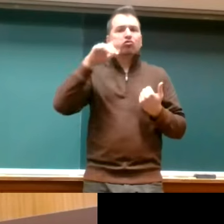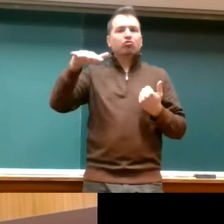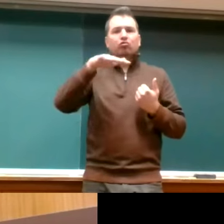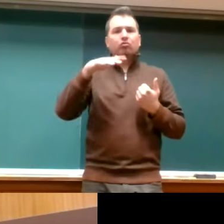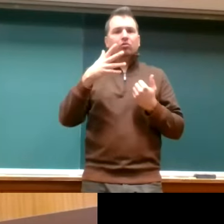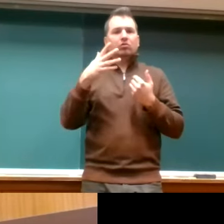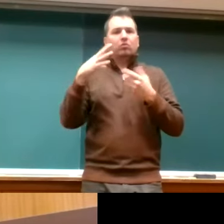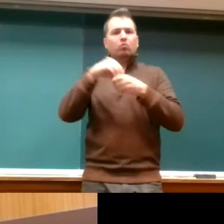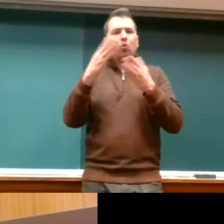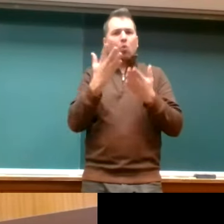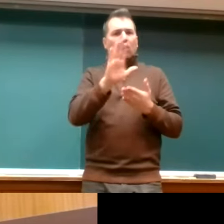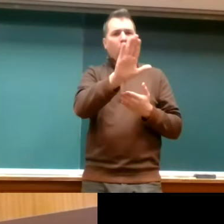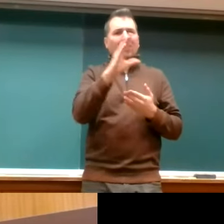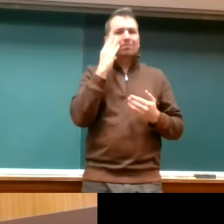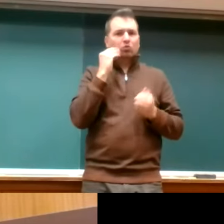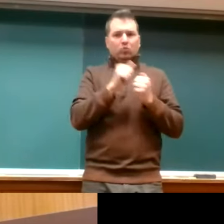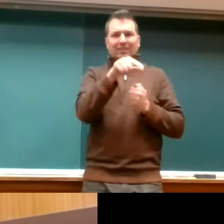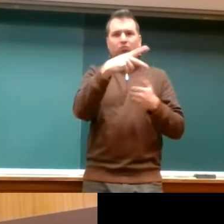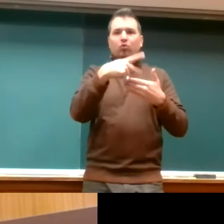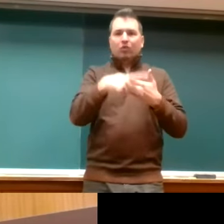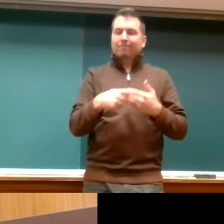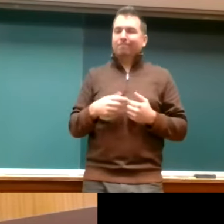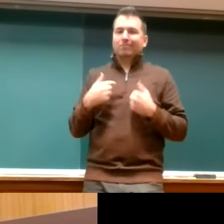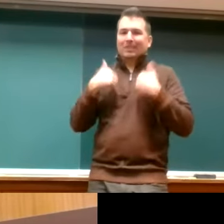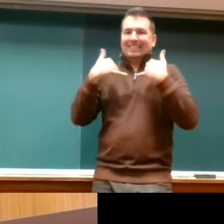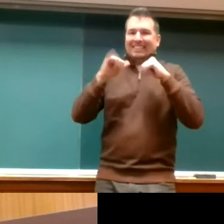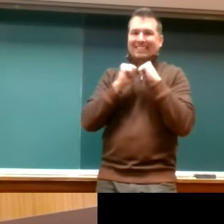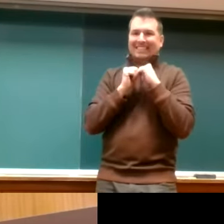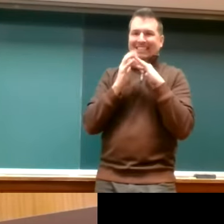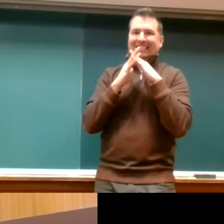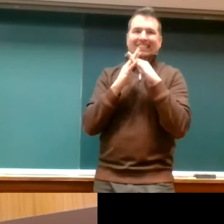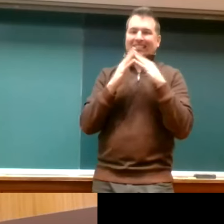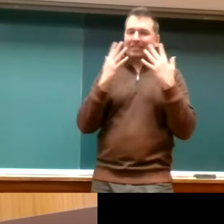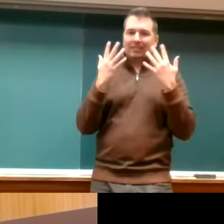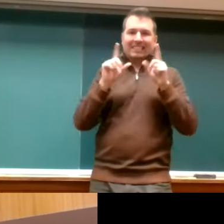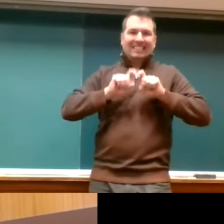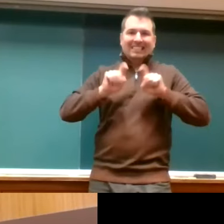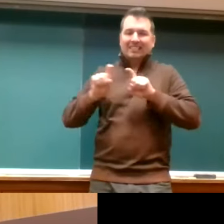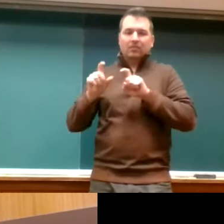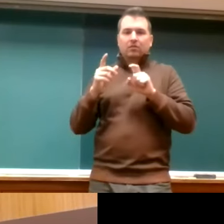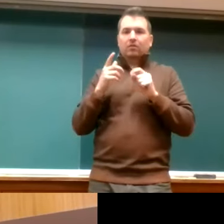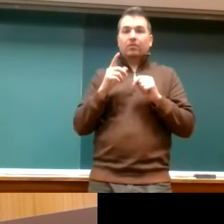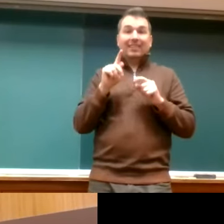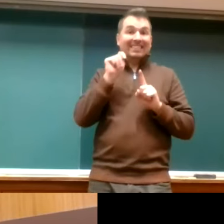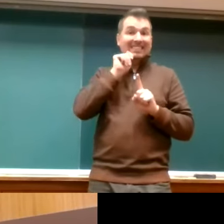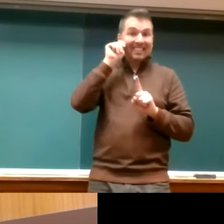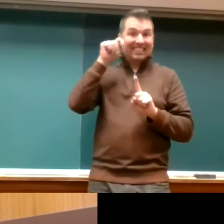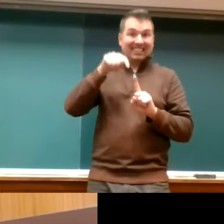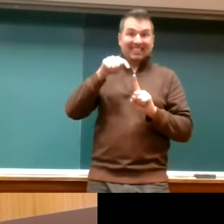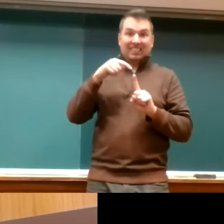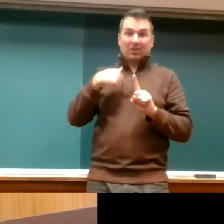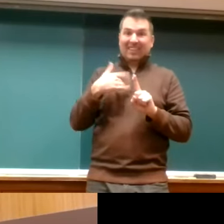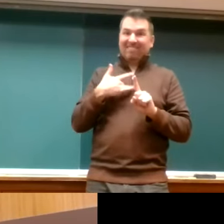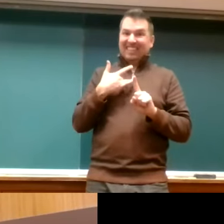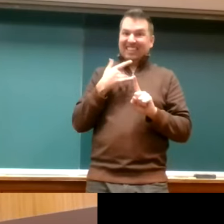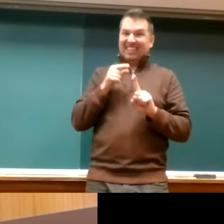We're just in the building stage. The KID program is almost through all the testing, and it works as well. The teens is what we get asked for the most, and